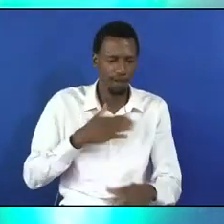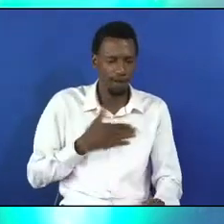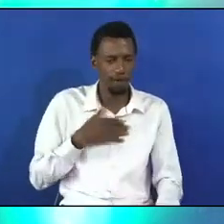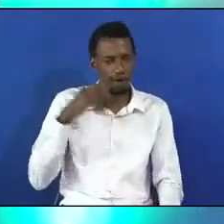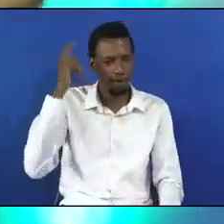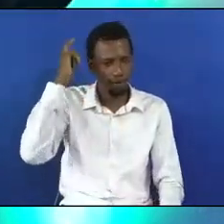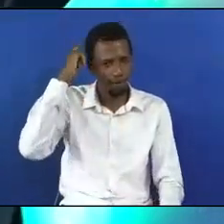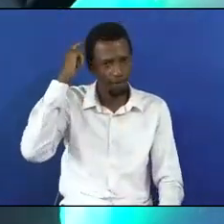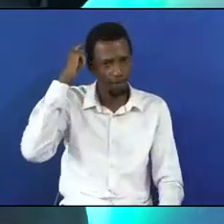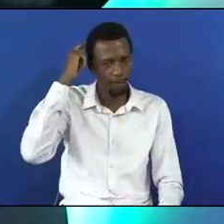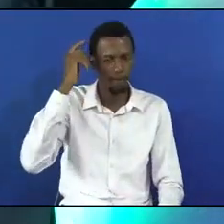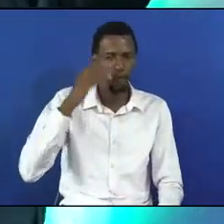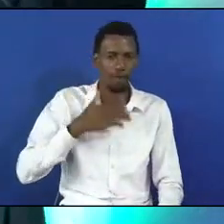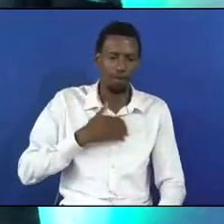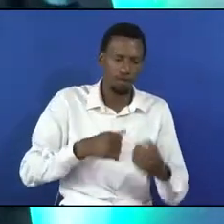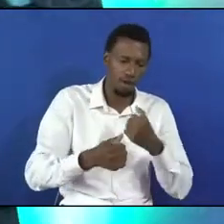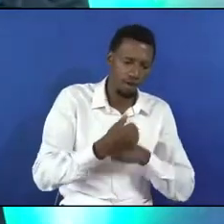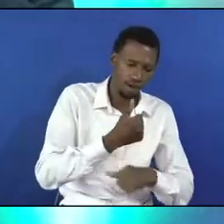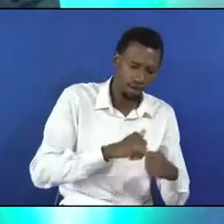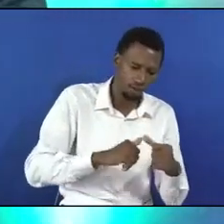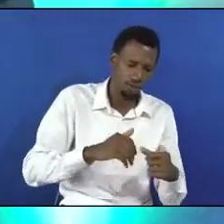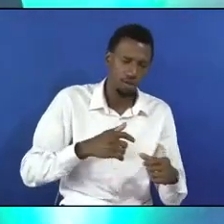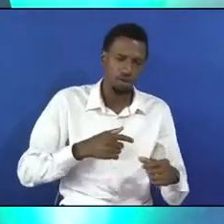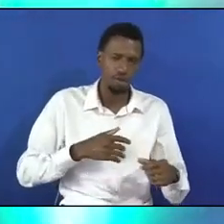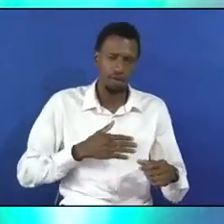our actions, our hearts. He knows.